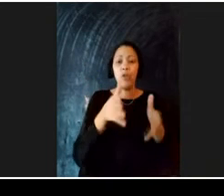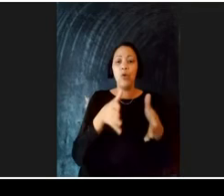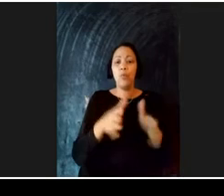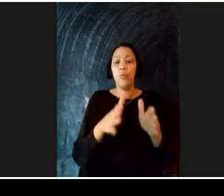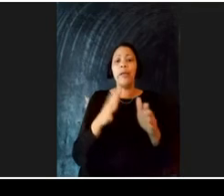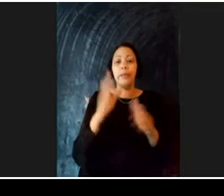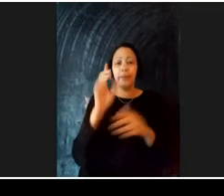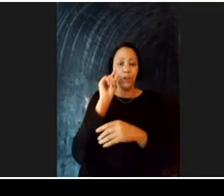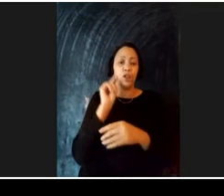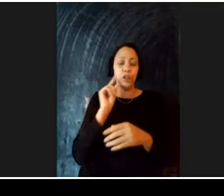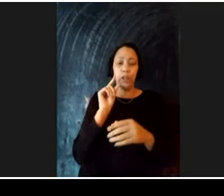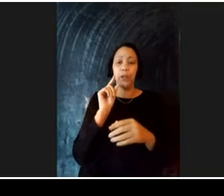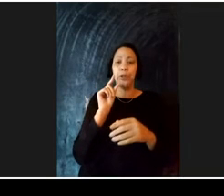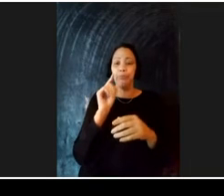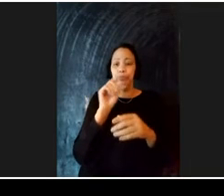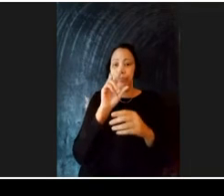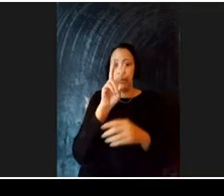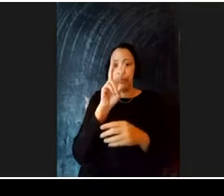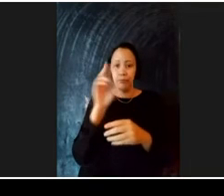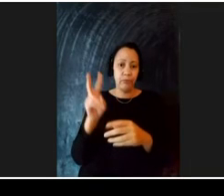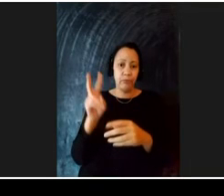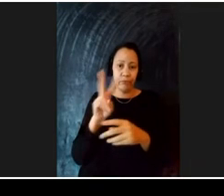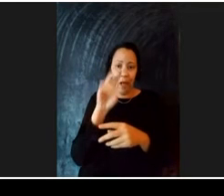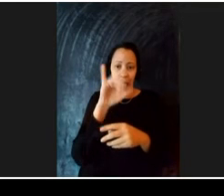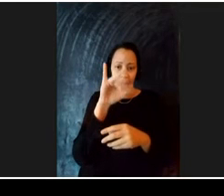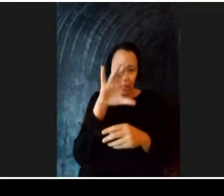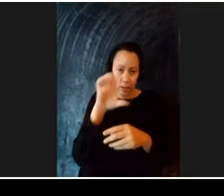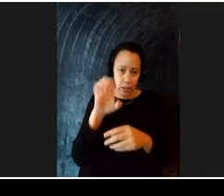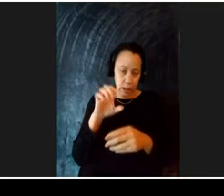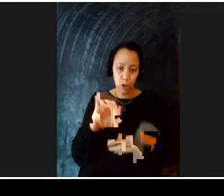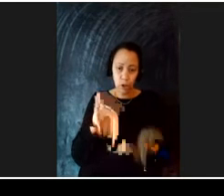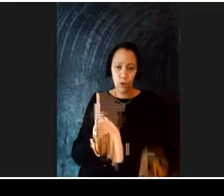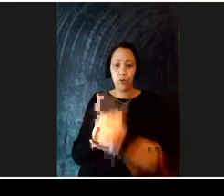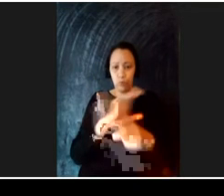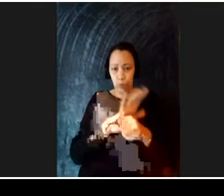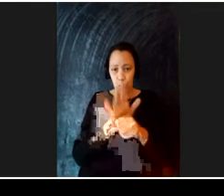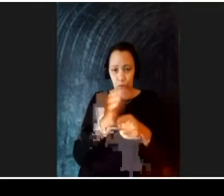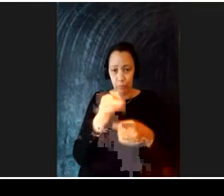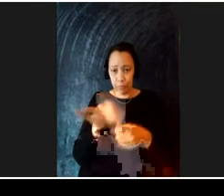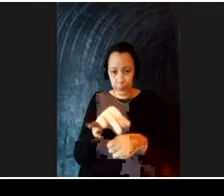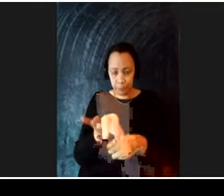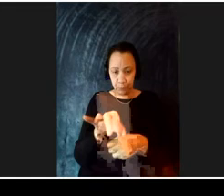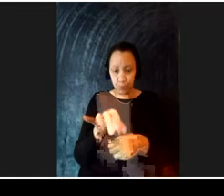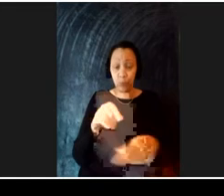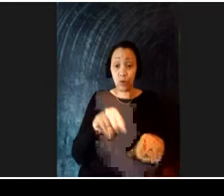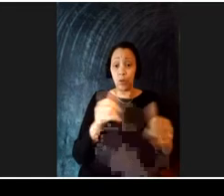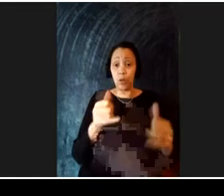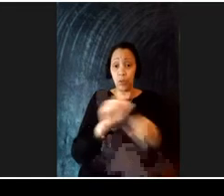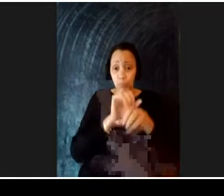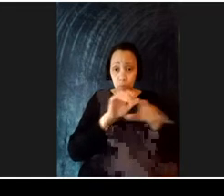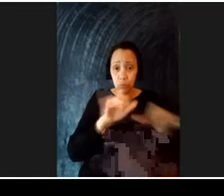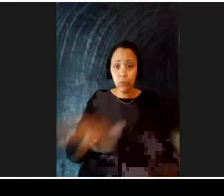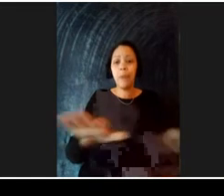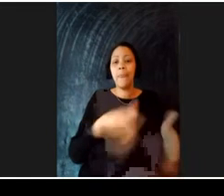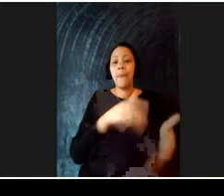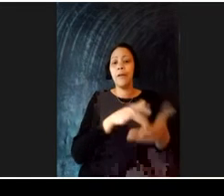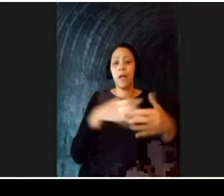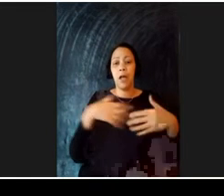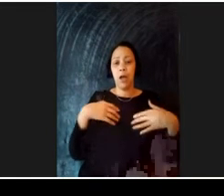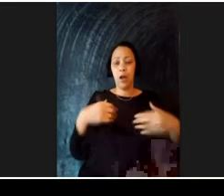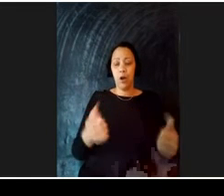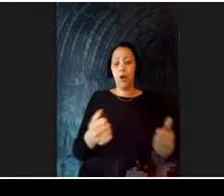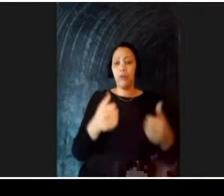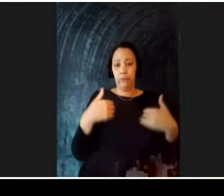assessment Wellness checks and Building Safety plans with our young people especially those young people who have of